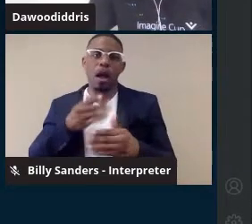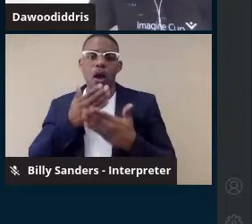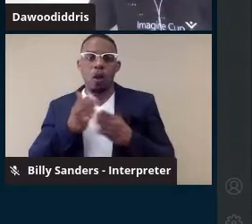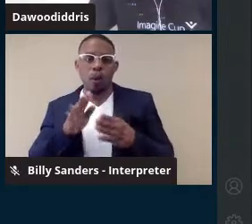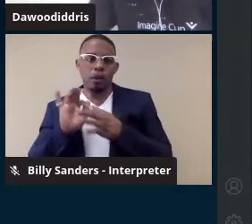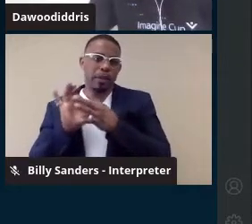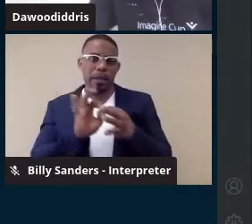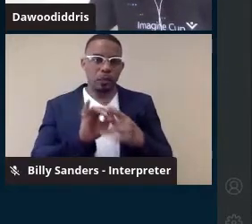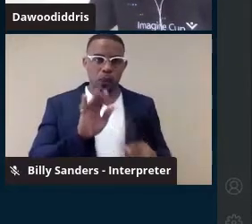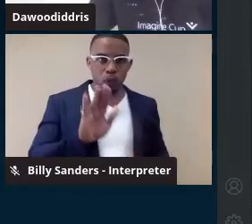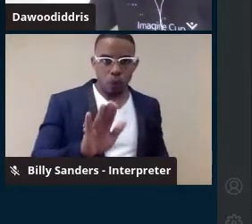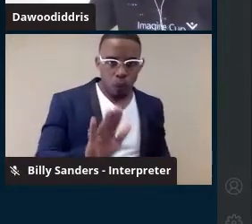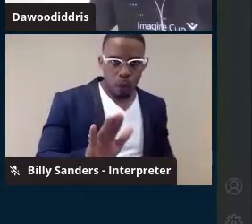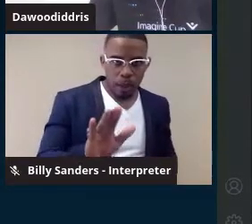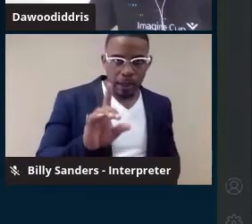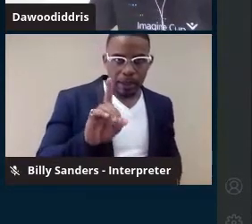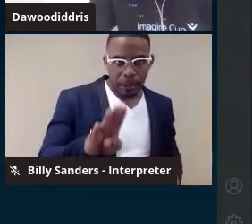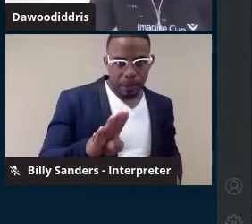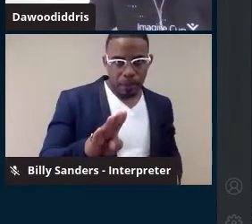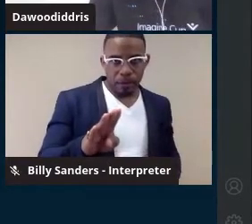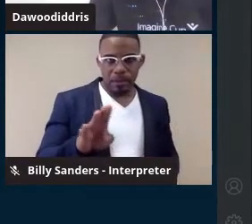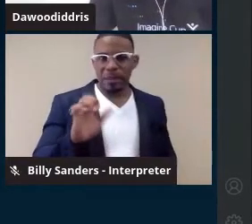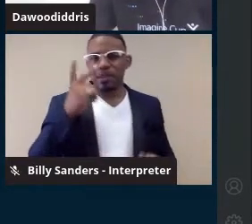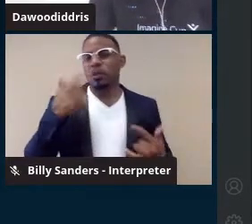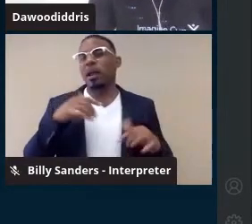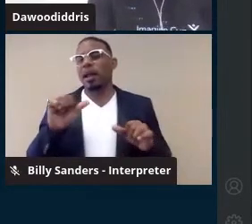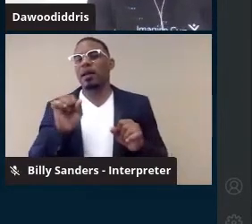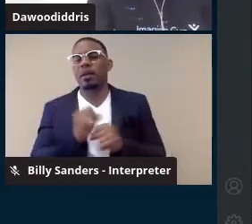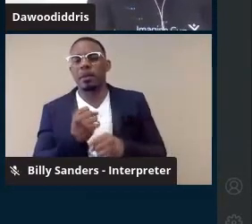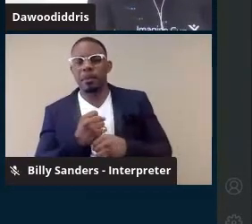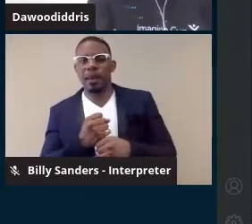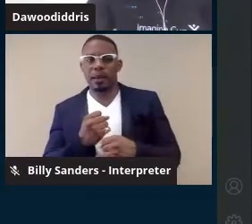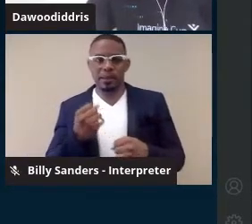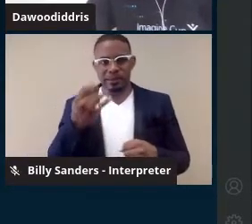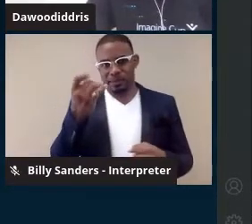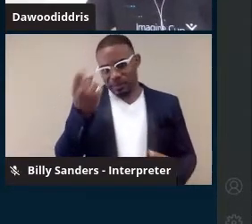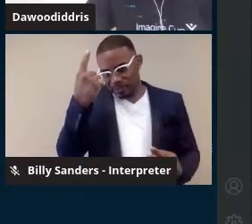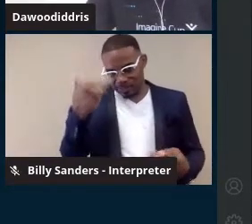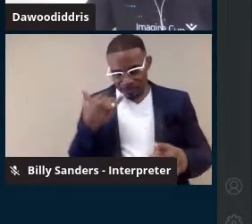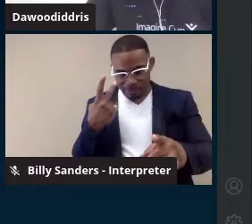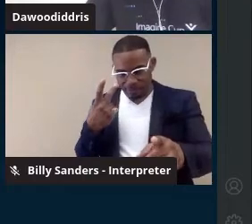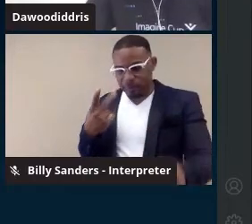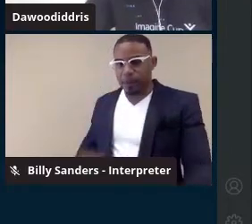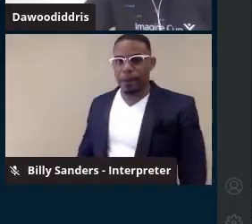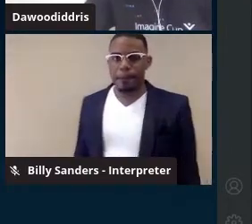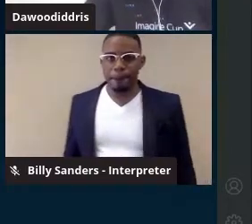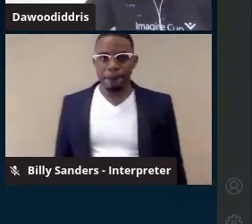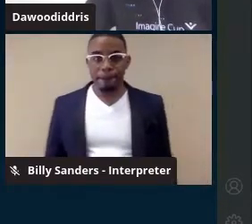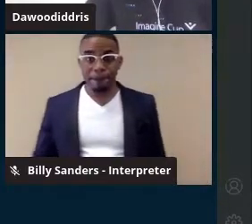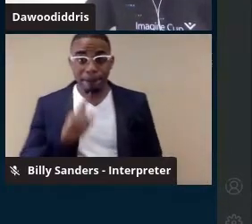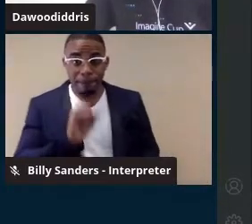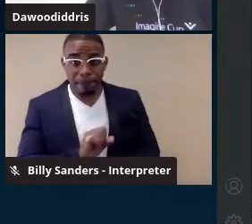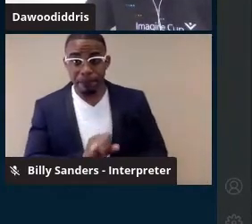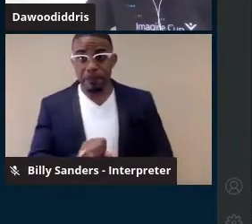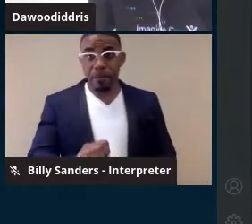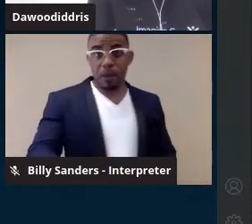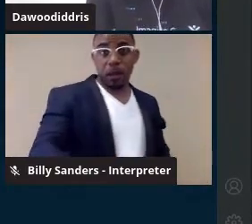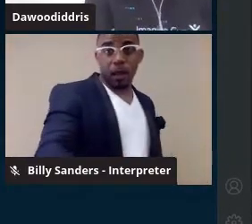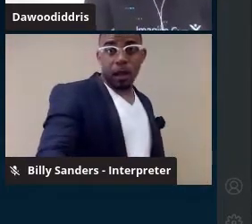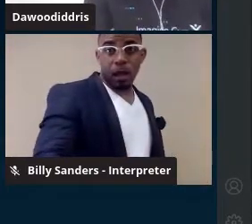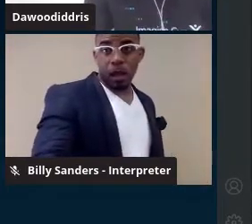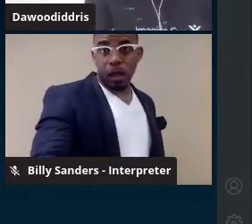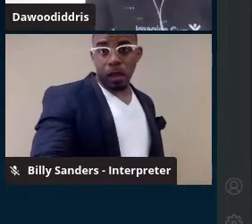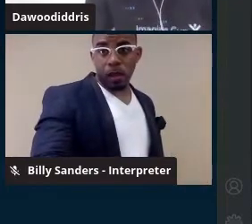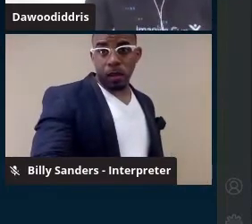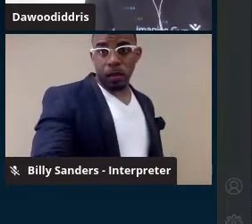to, your database. Let me see whether I'm making sense here. Or I'm actually, okay, so the next